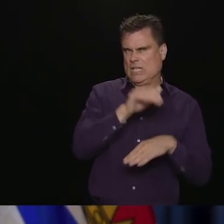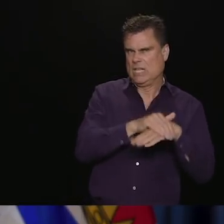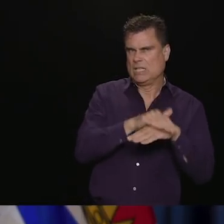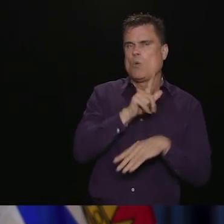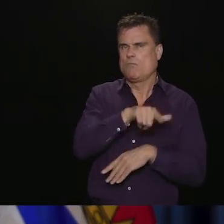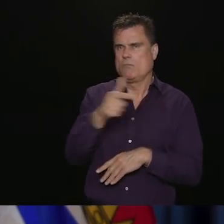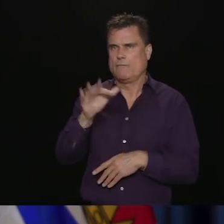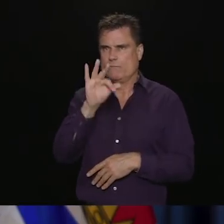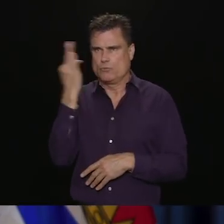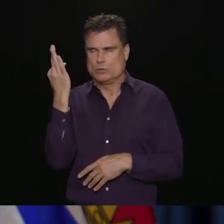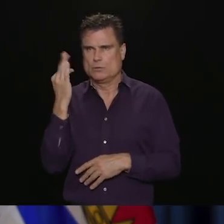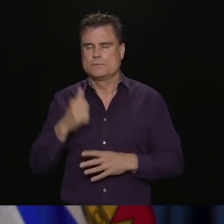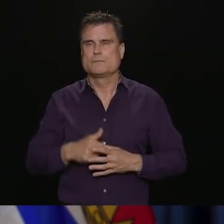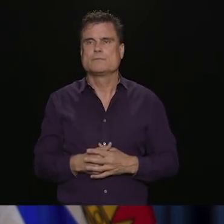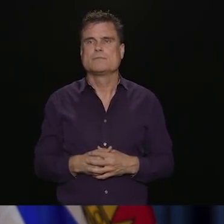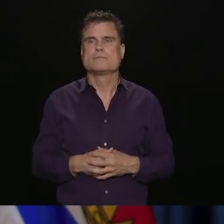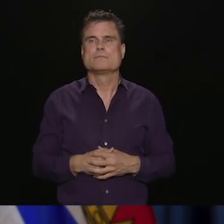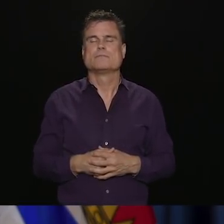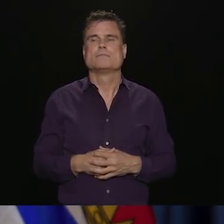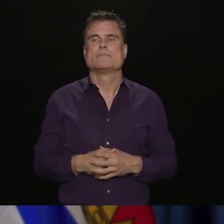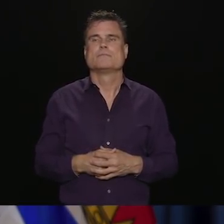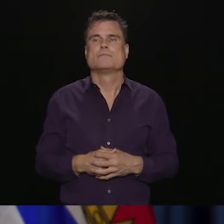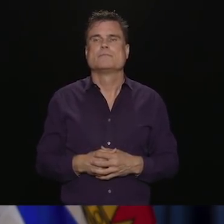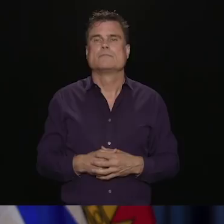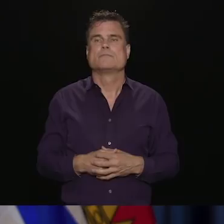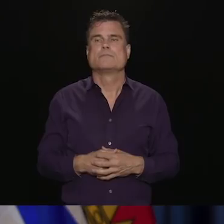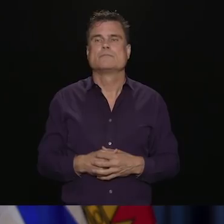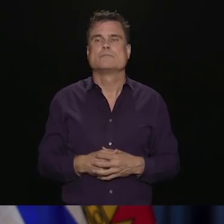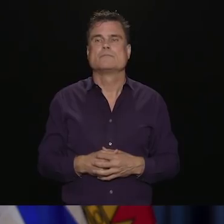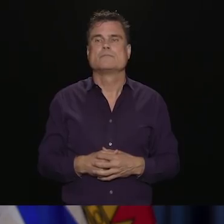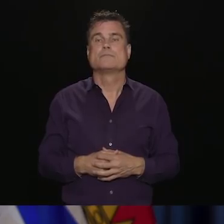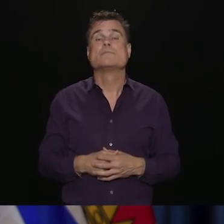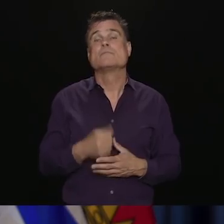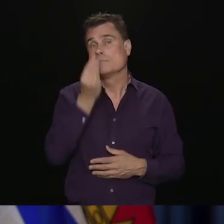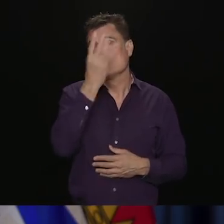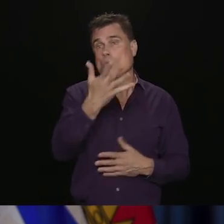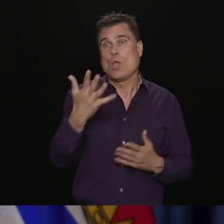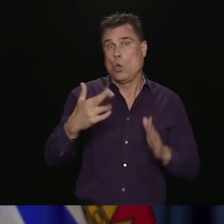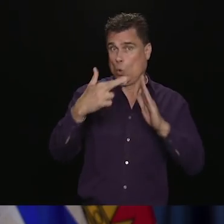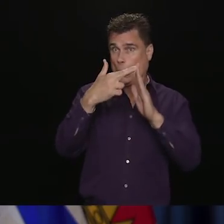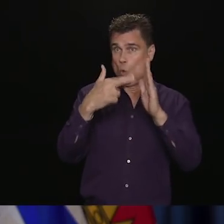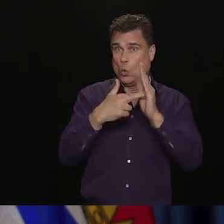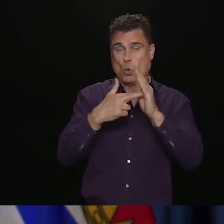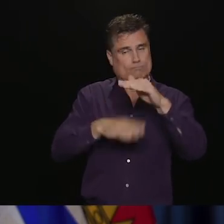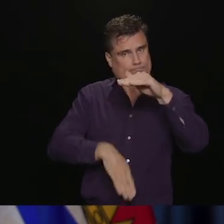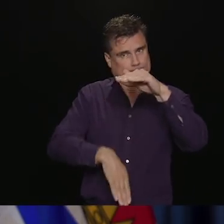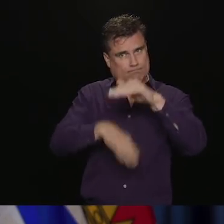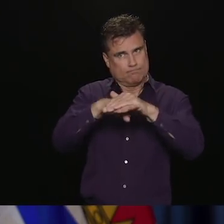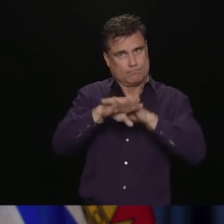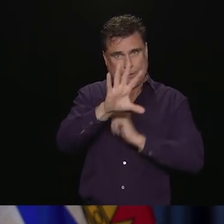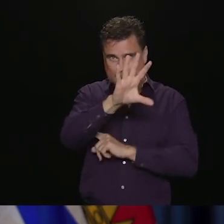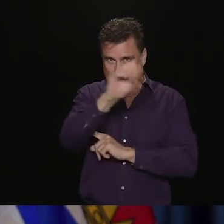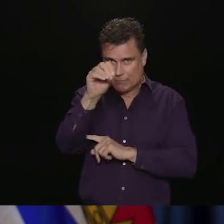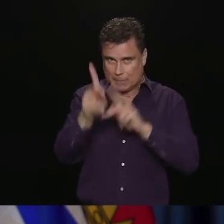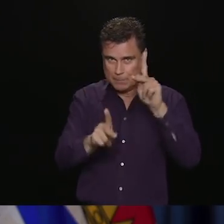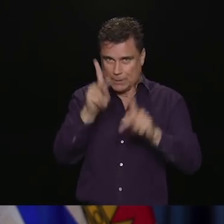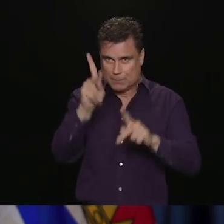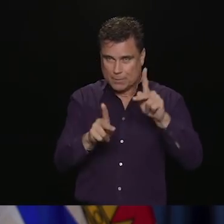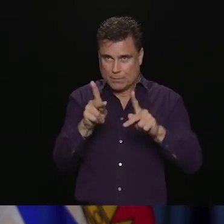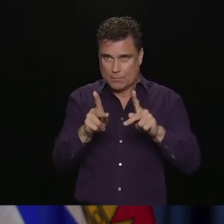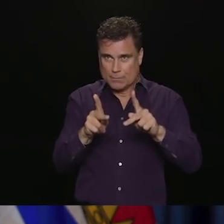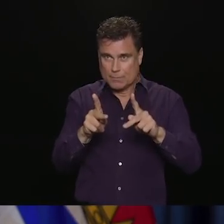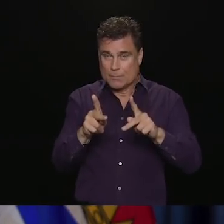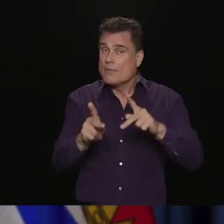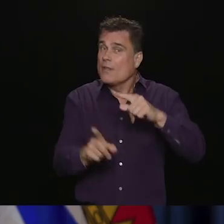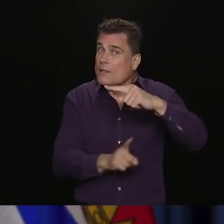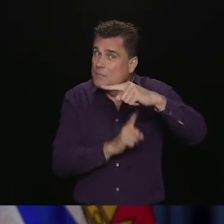or physical distancing. It's a limit of 50 people and physical distancing. Je pense en français dire que il faut